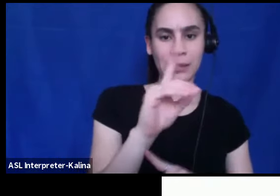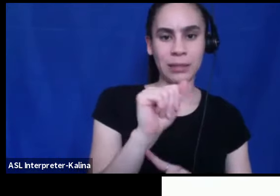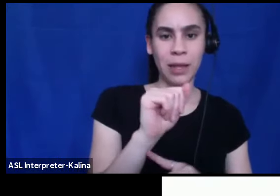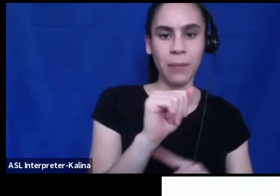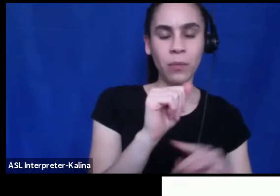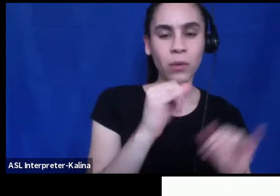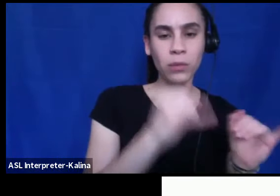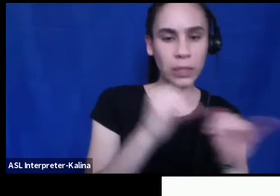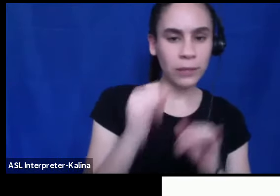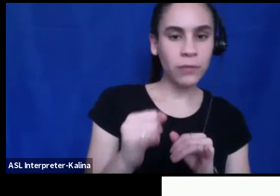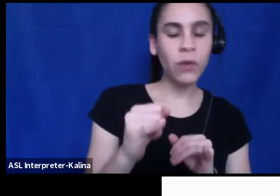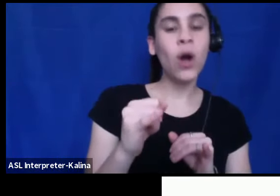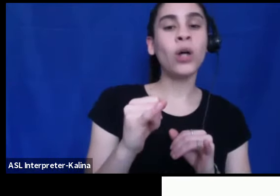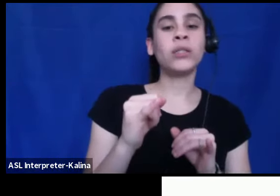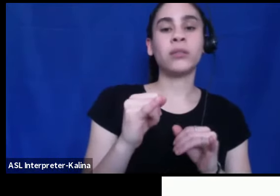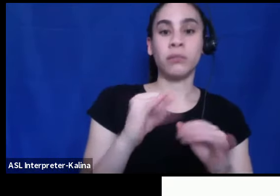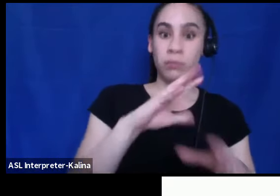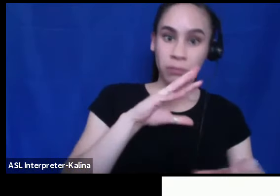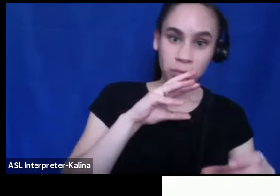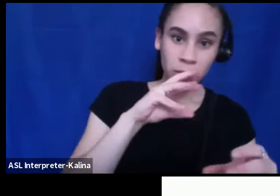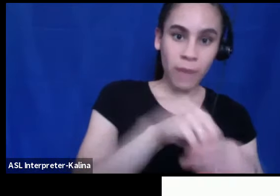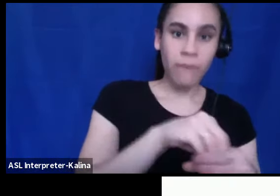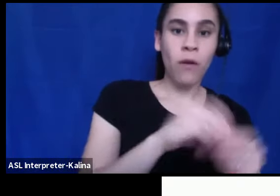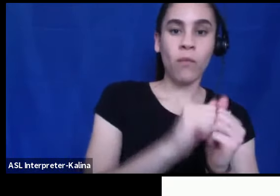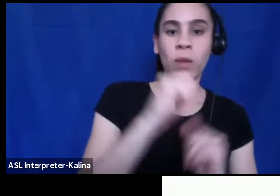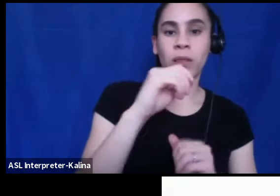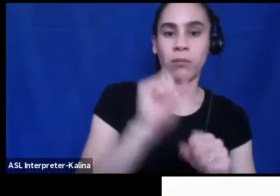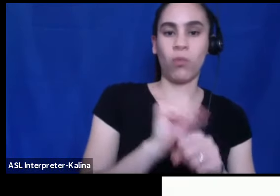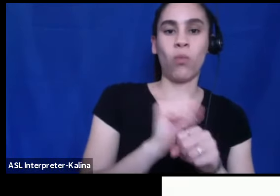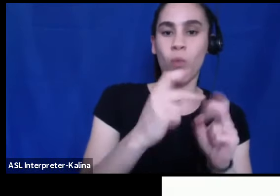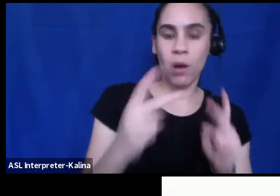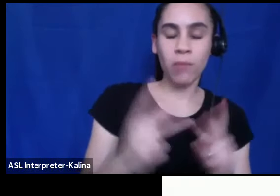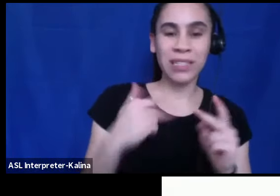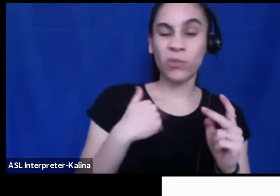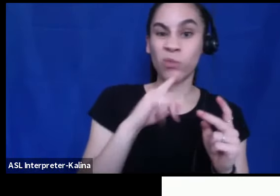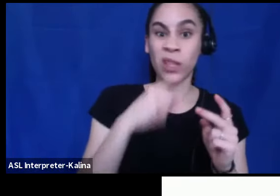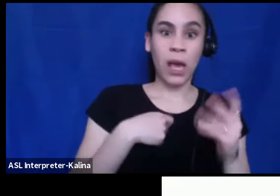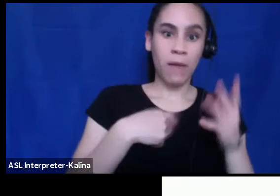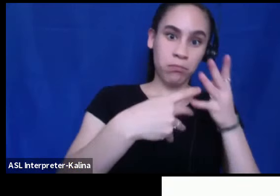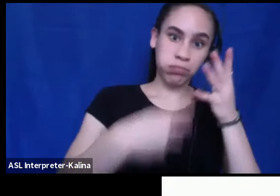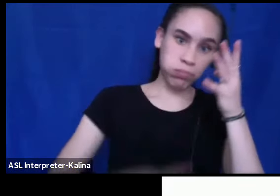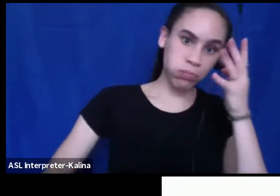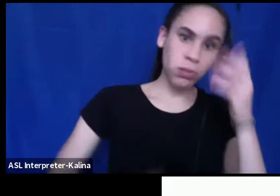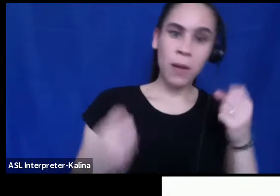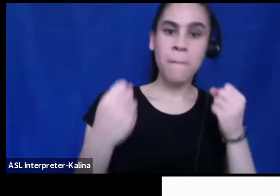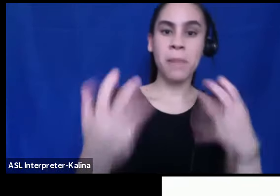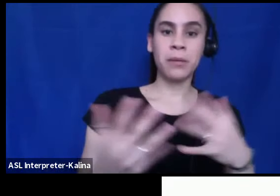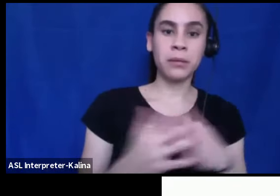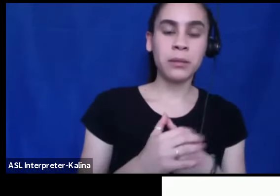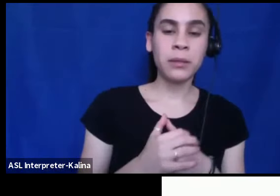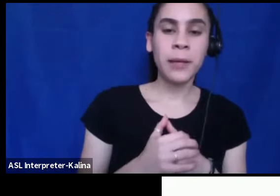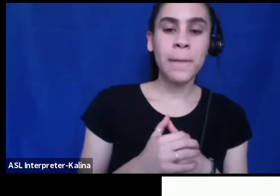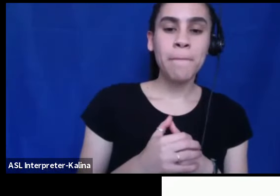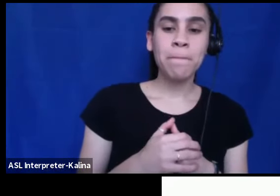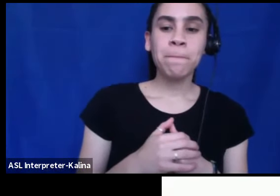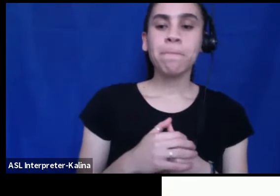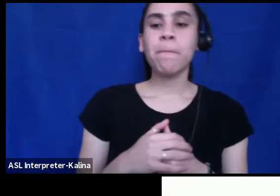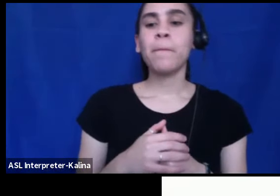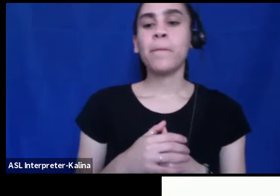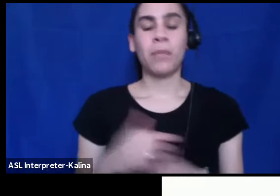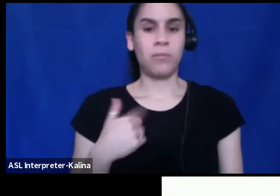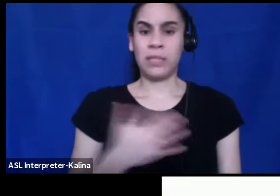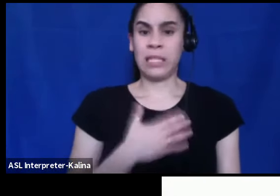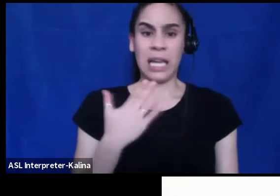workplace. So that's one example, but there's so many. I mean, there actually are quite a few. But I'm happy to